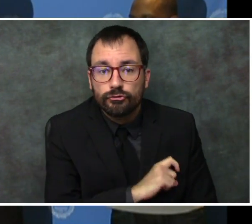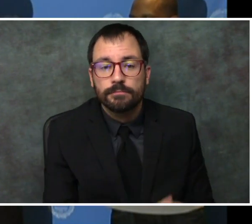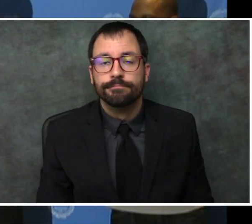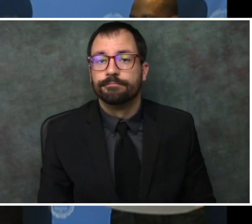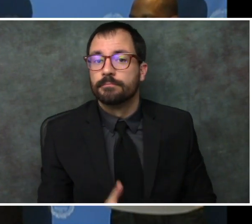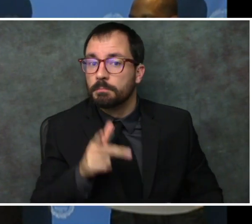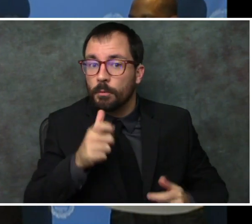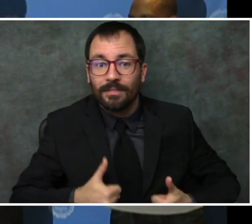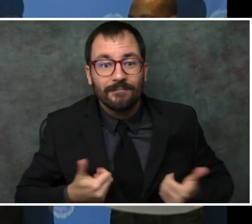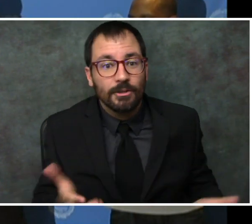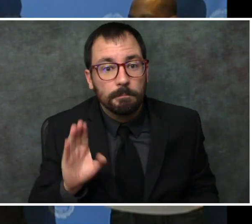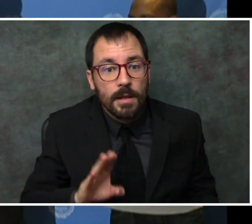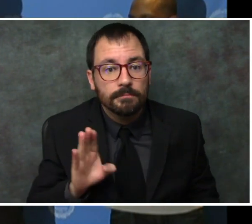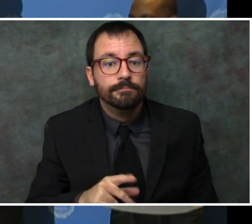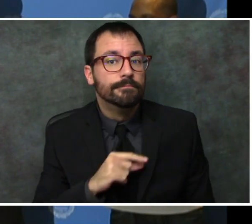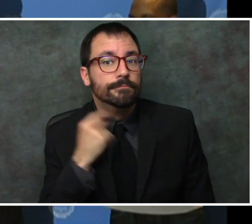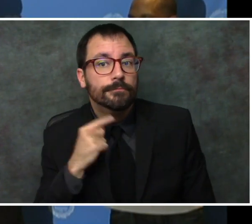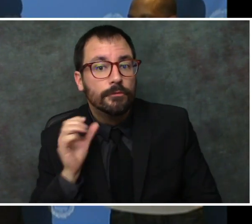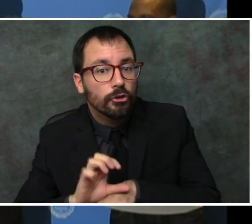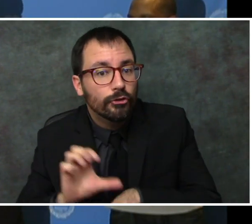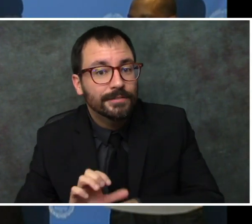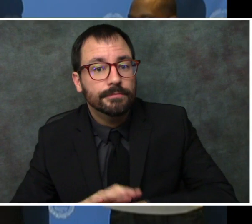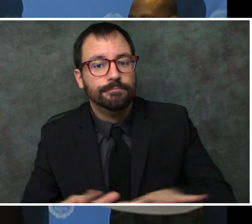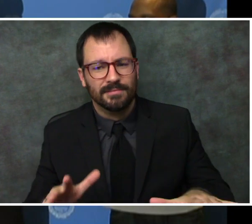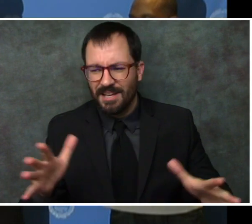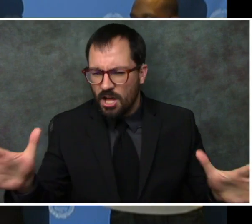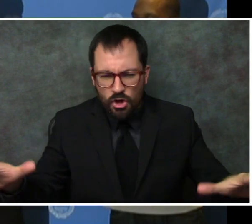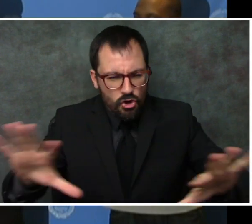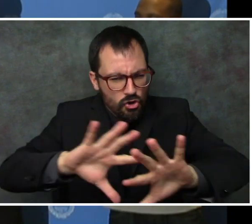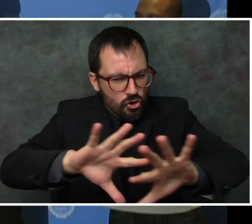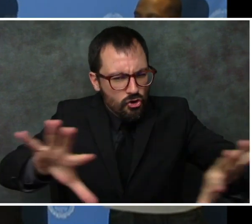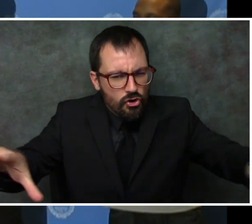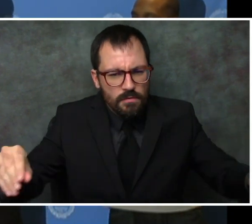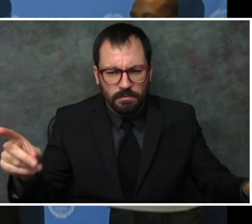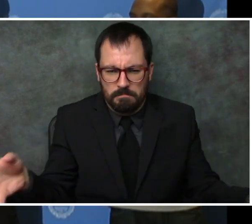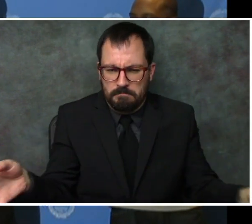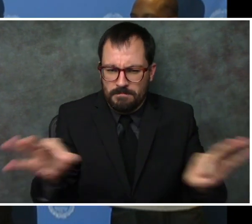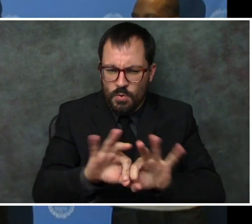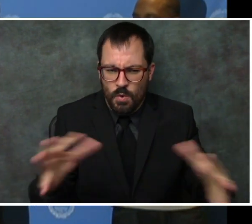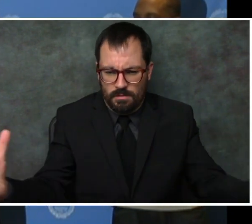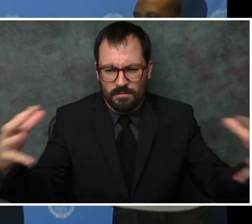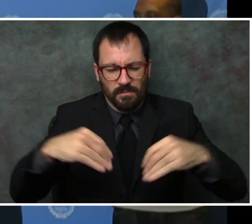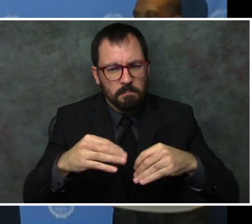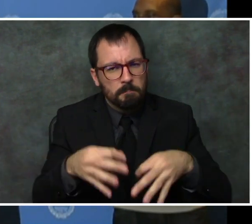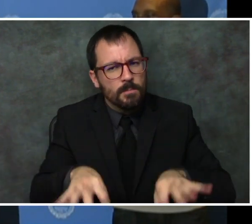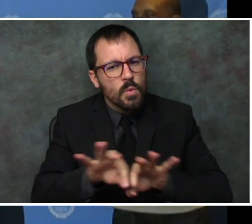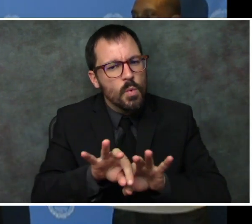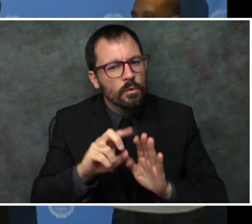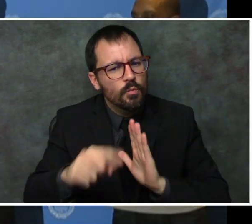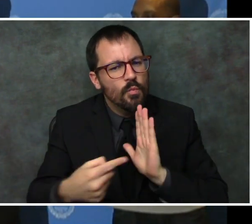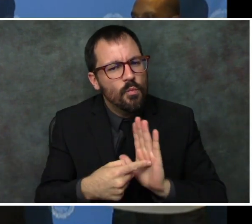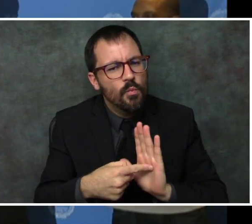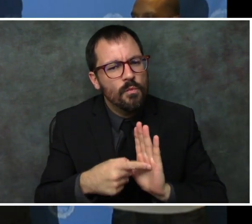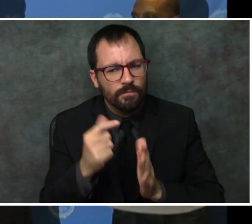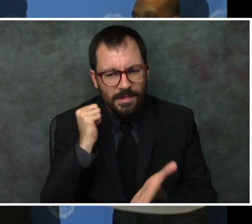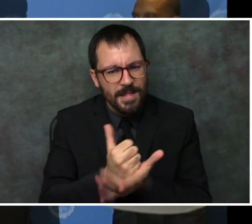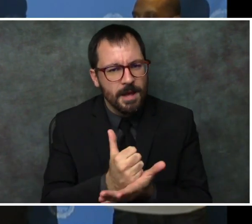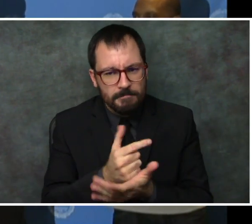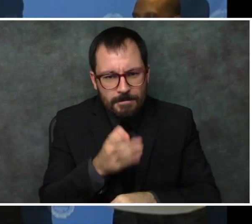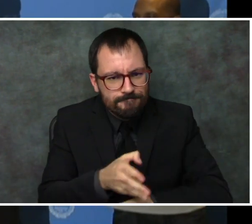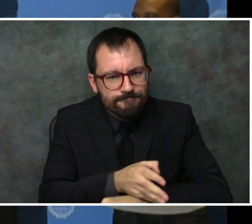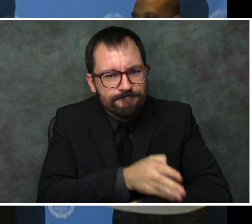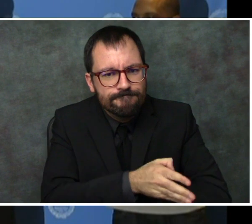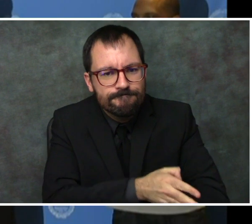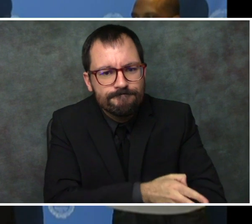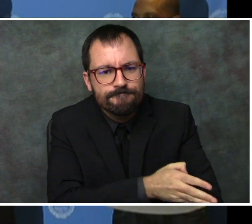a positive and constructive role in this process. That's how we will move Boston forward, and that's how we will move